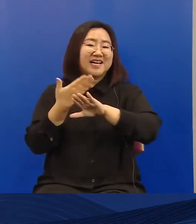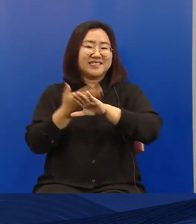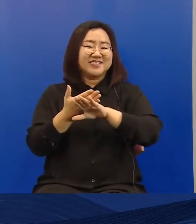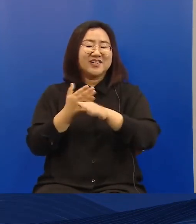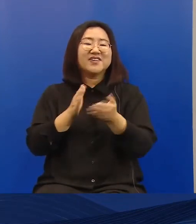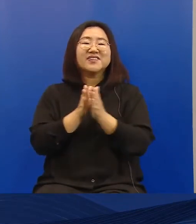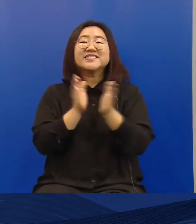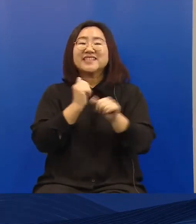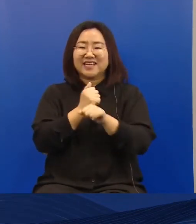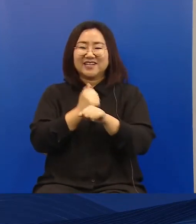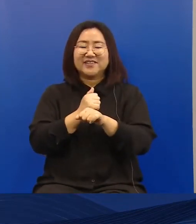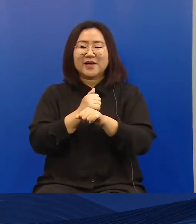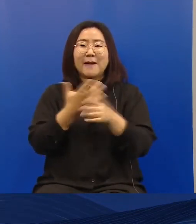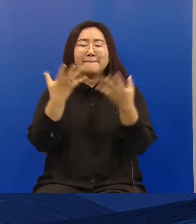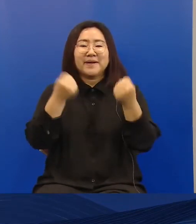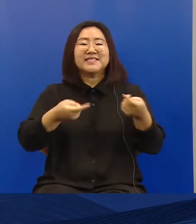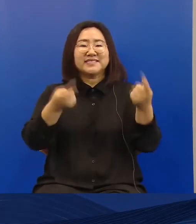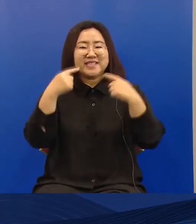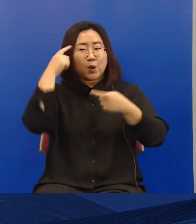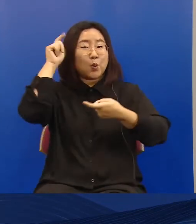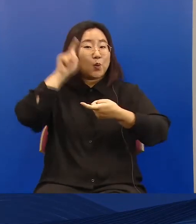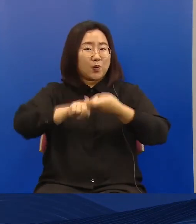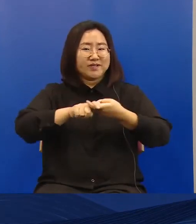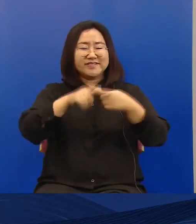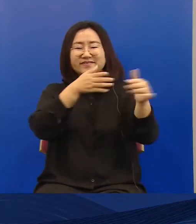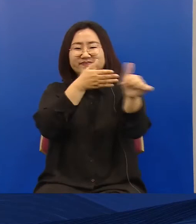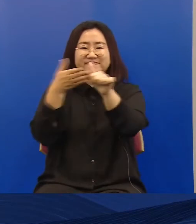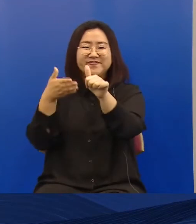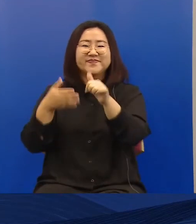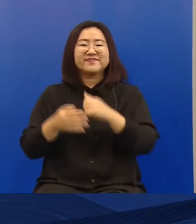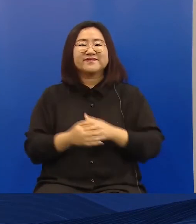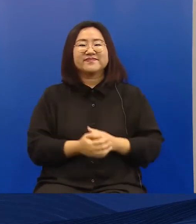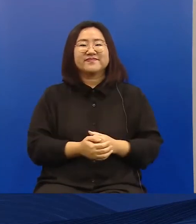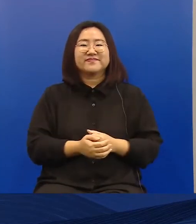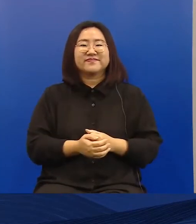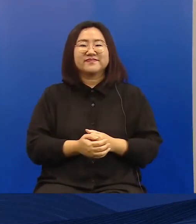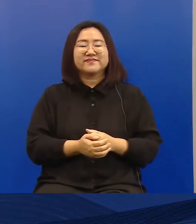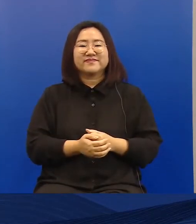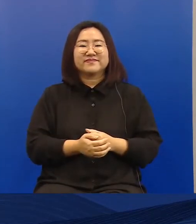our session, the next session, will continue at 1:30